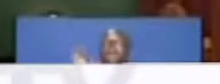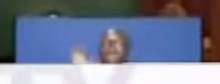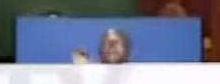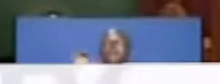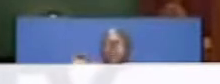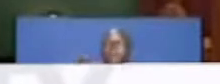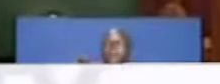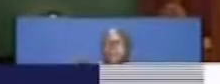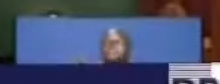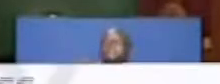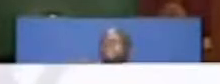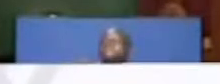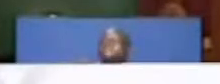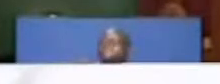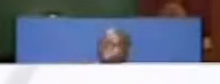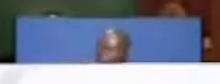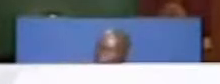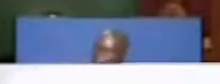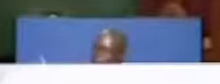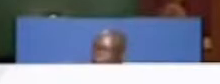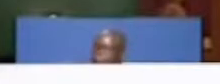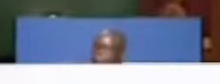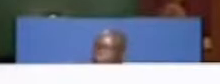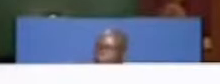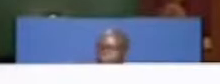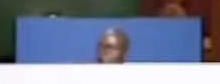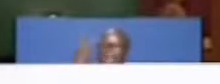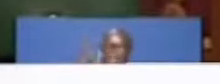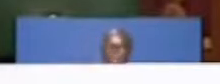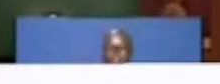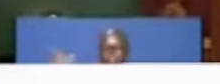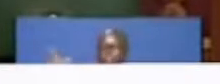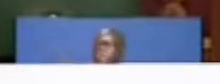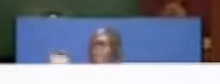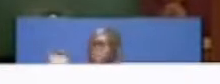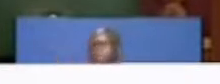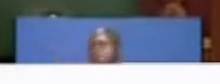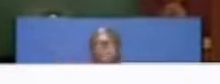flying to Addis Ababa and back to Kenya.